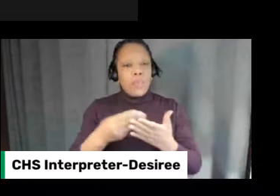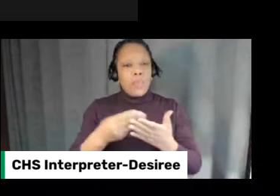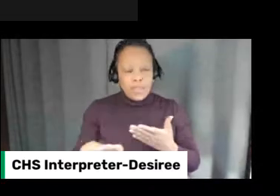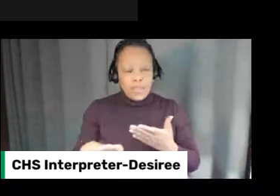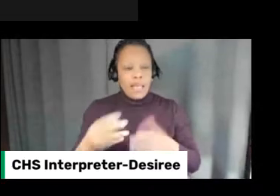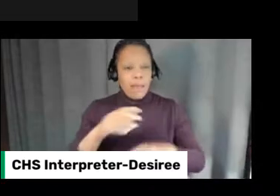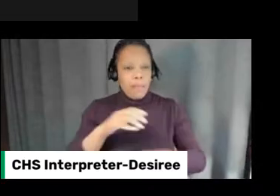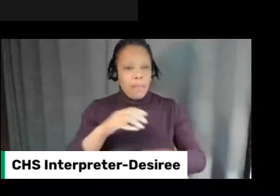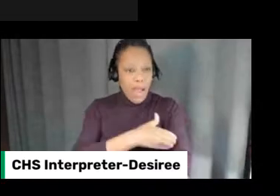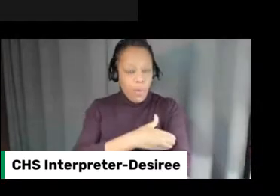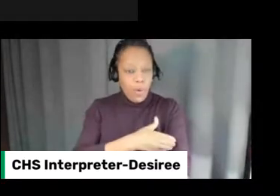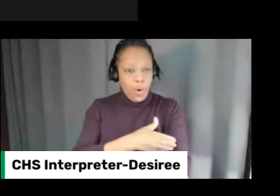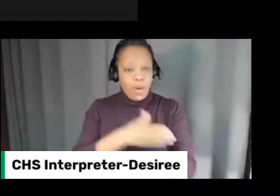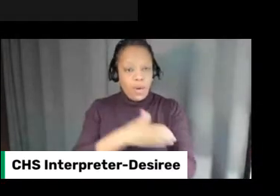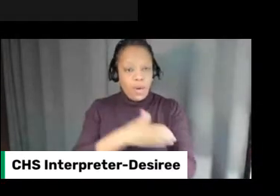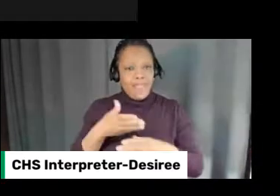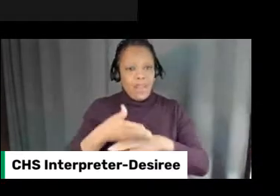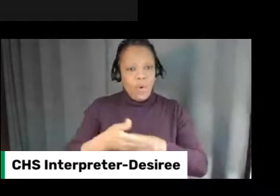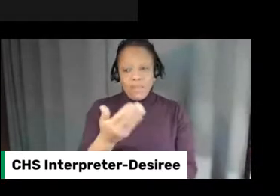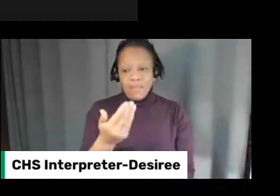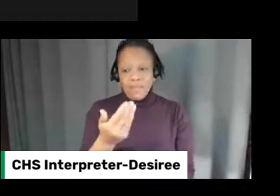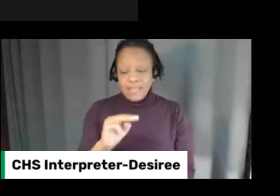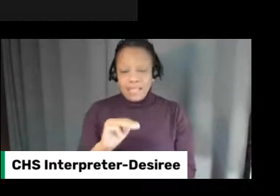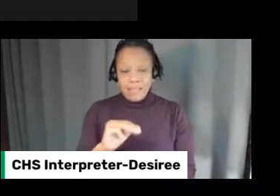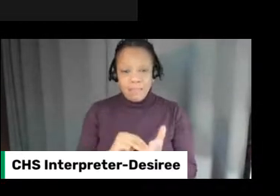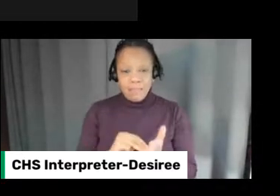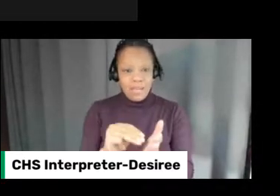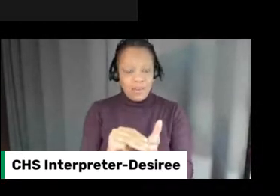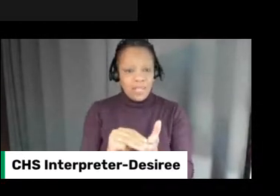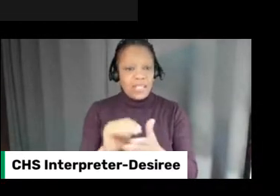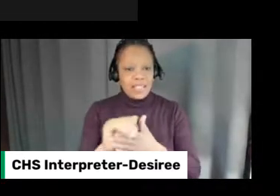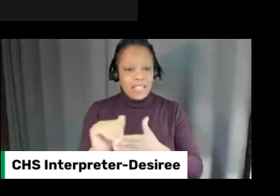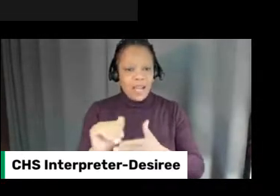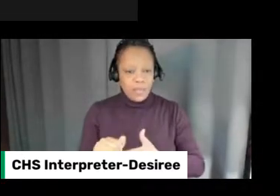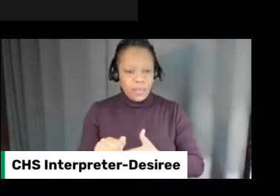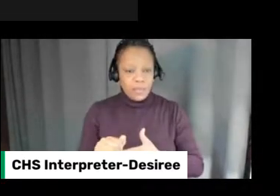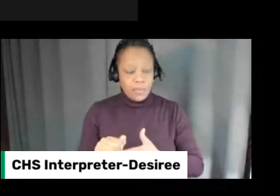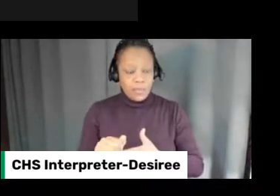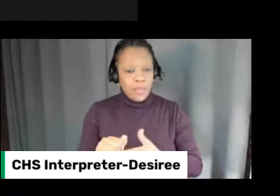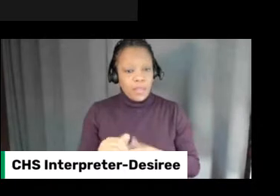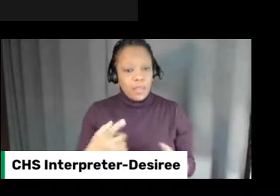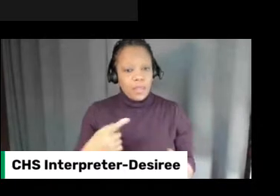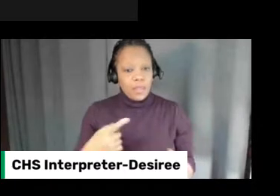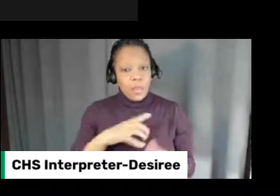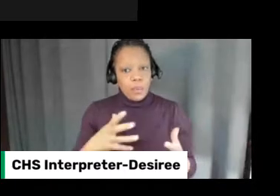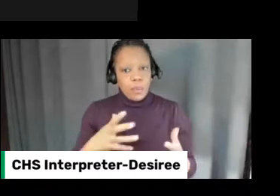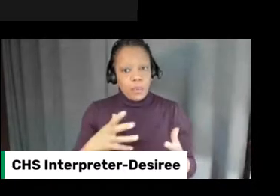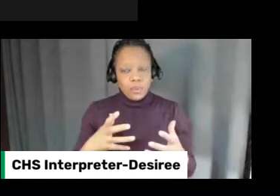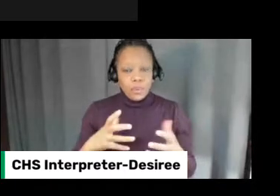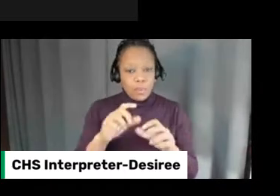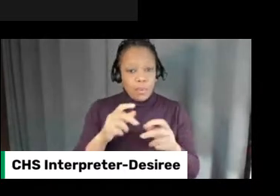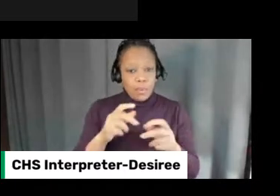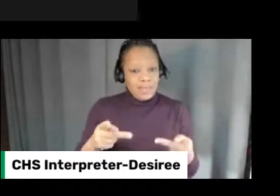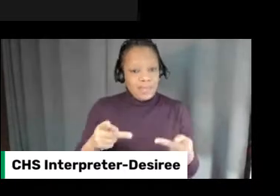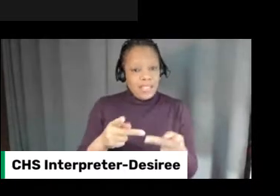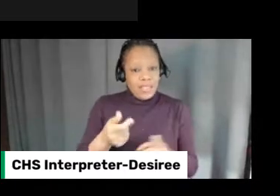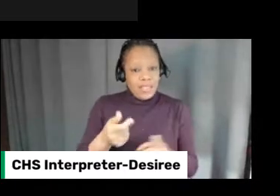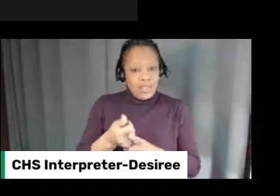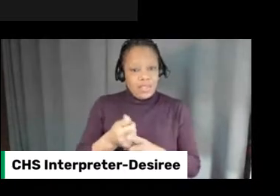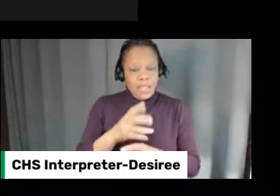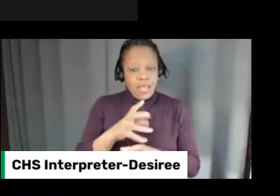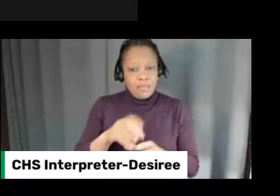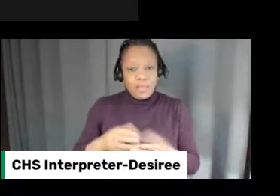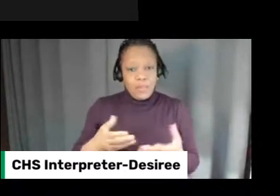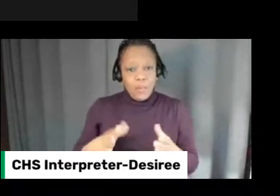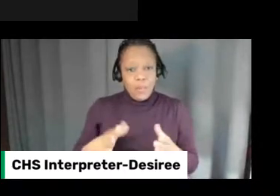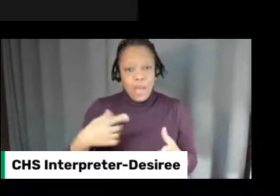million purchasing power, to align ourselves in a way where we were looking at these areas